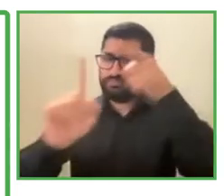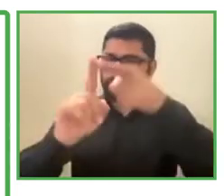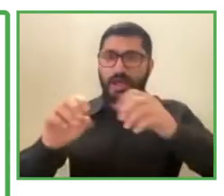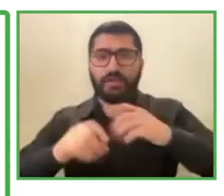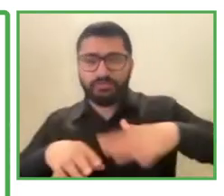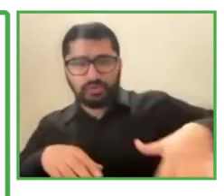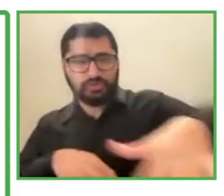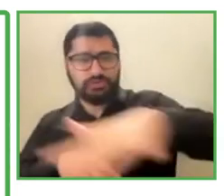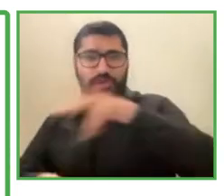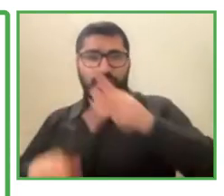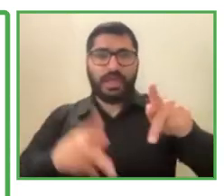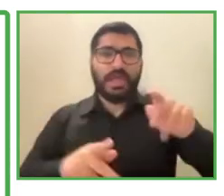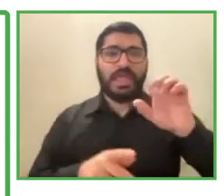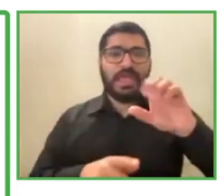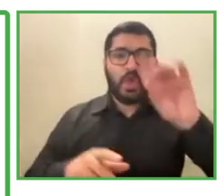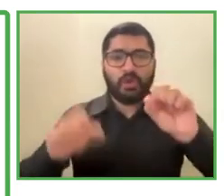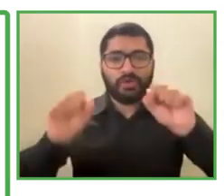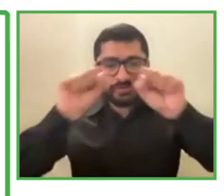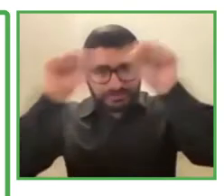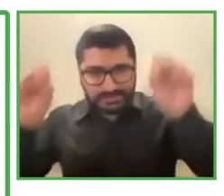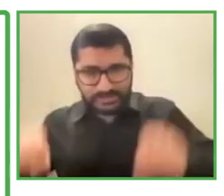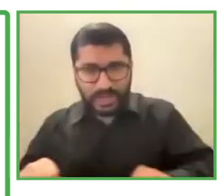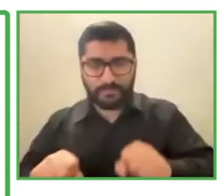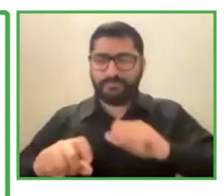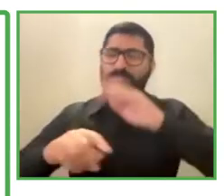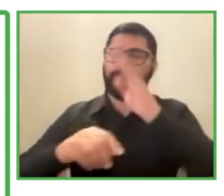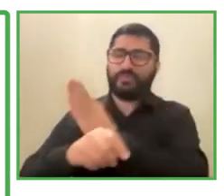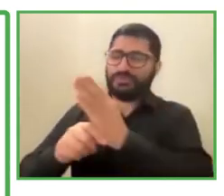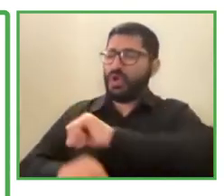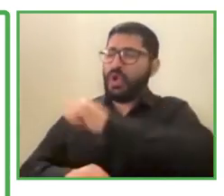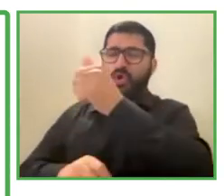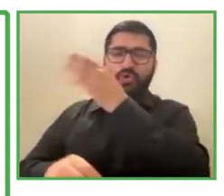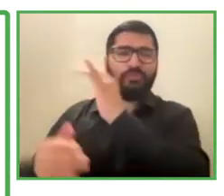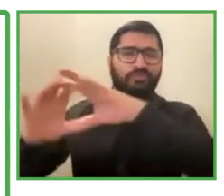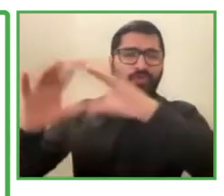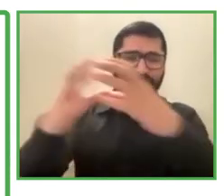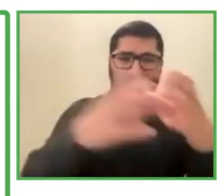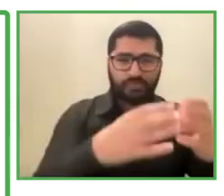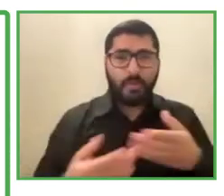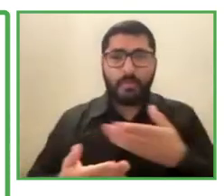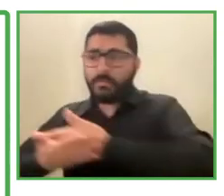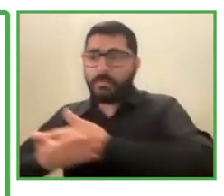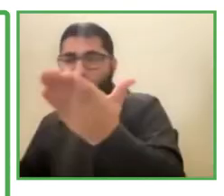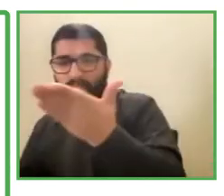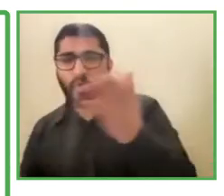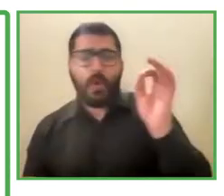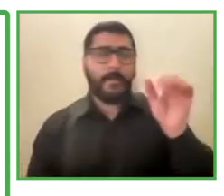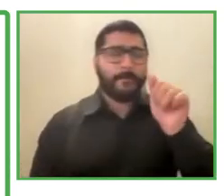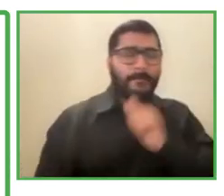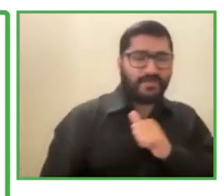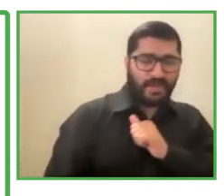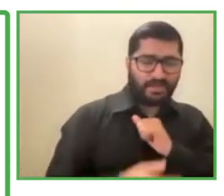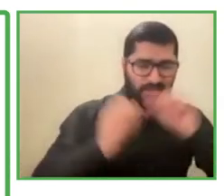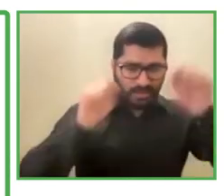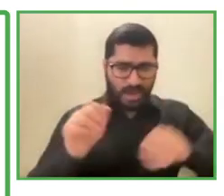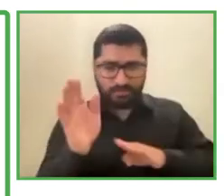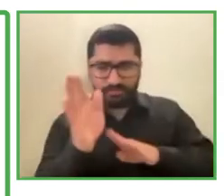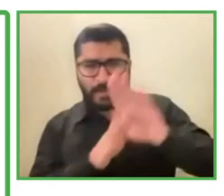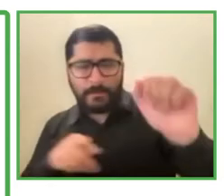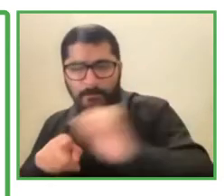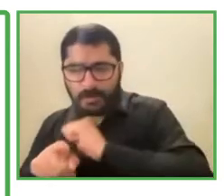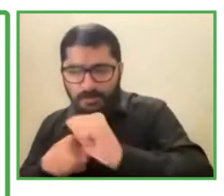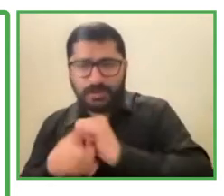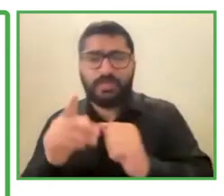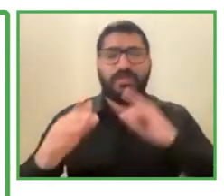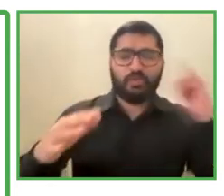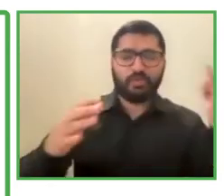system of labor inclusion, such as different entities and different and the society, along with private and public entities, develop inclusive